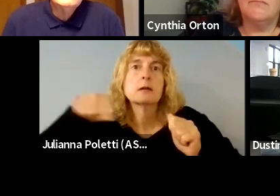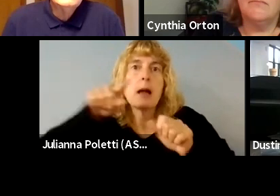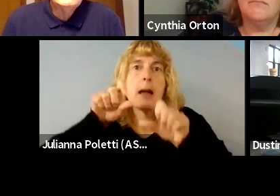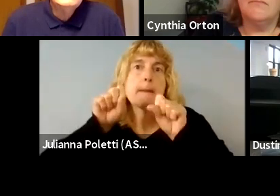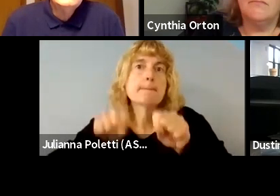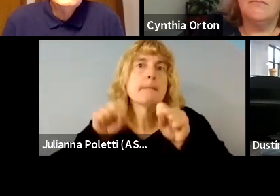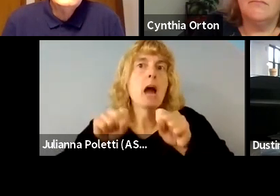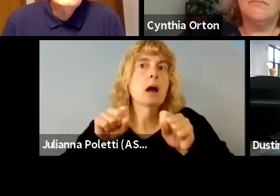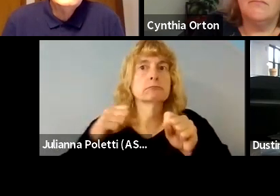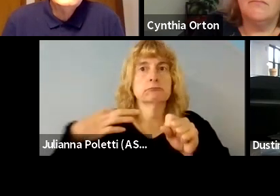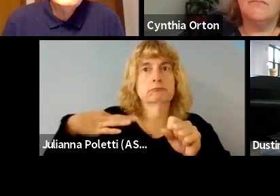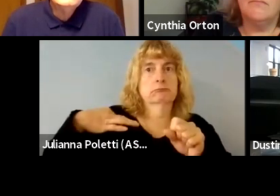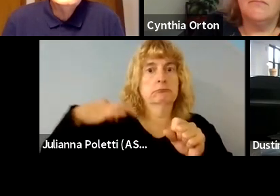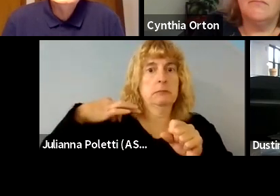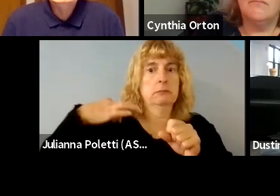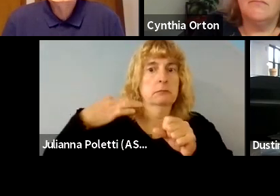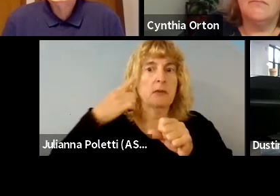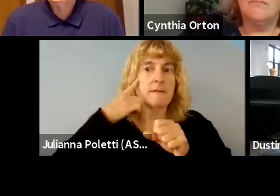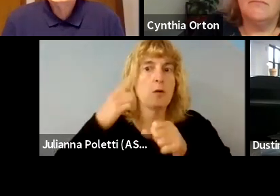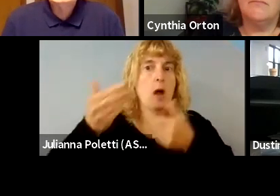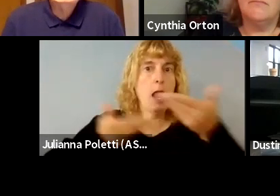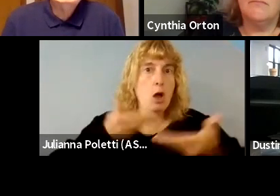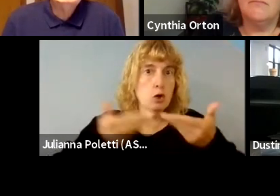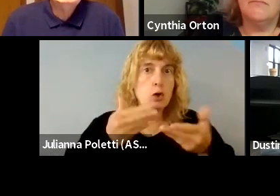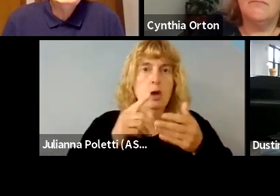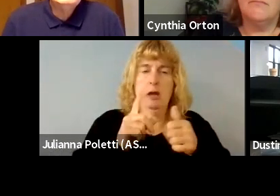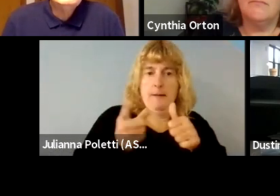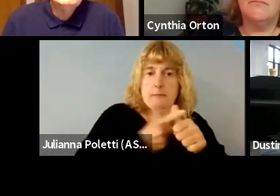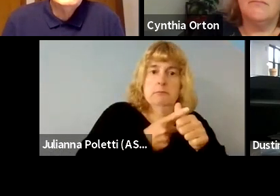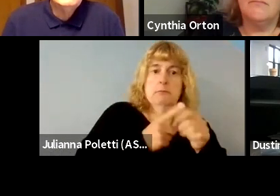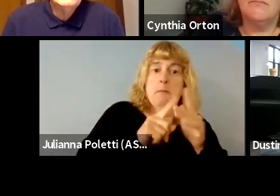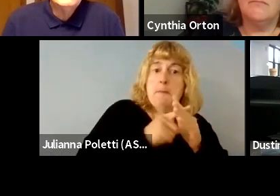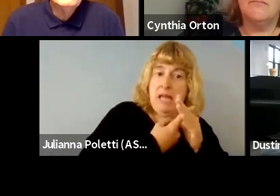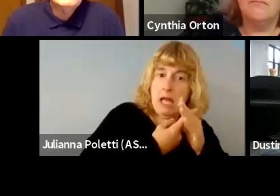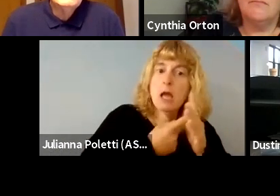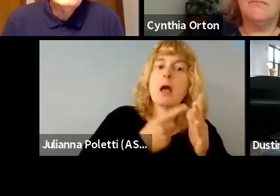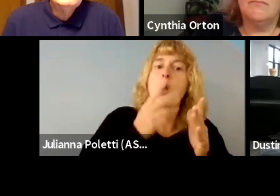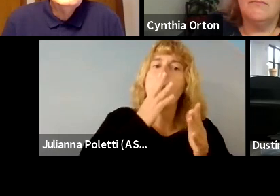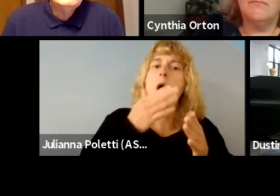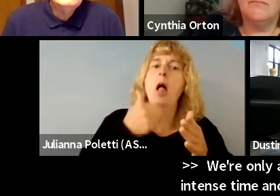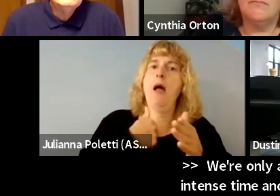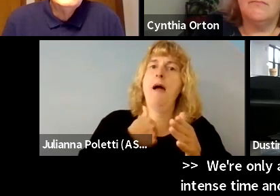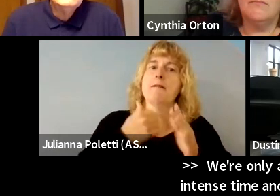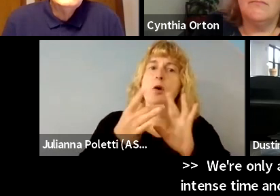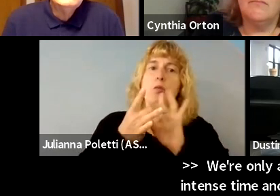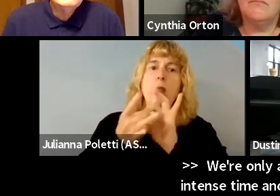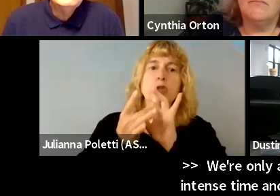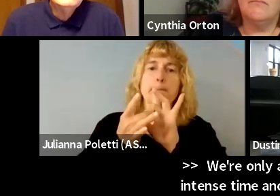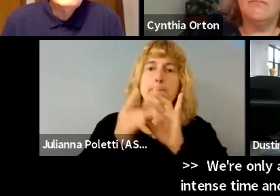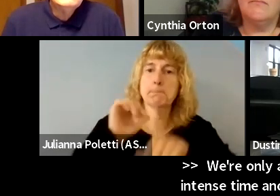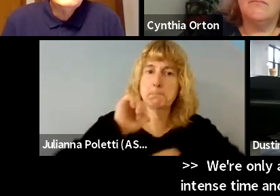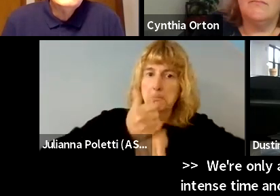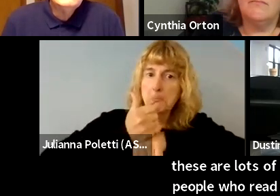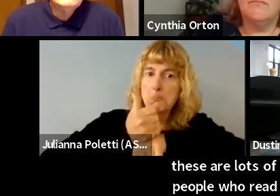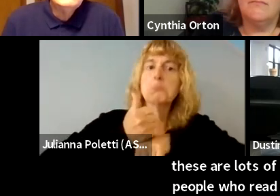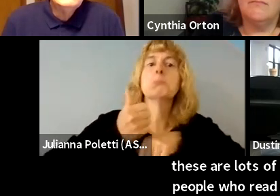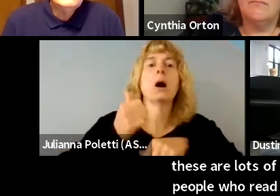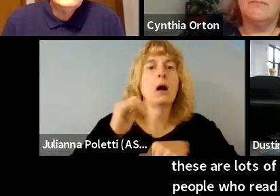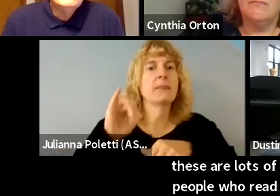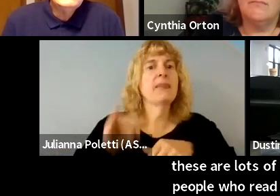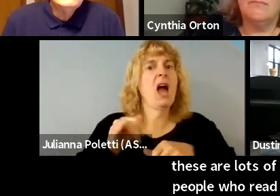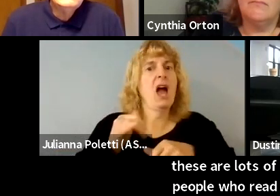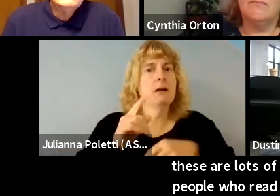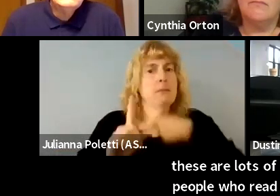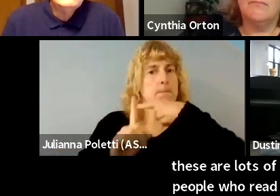with our candidates in the beginning, may form a relationship that is very useful as we begin to administrate and answer